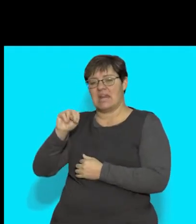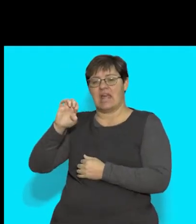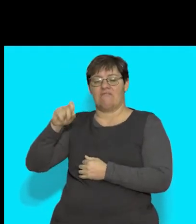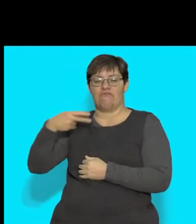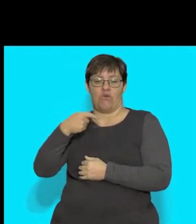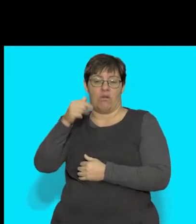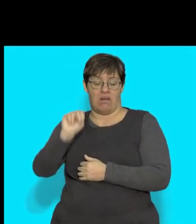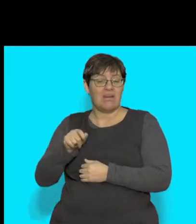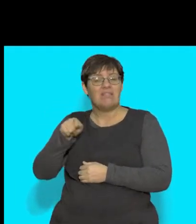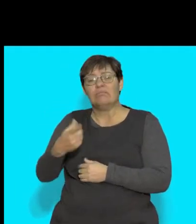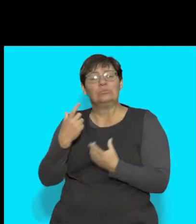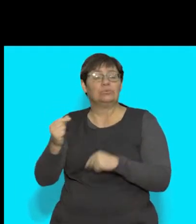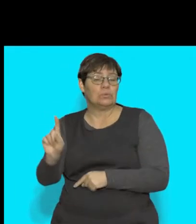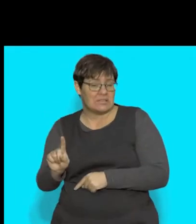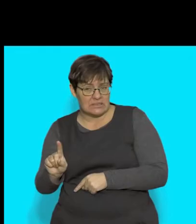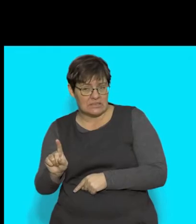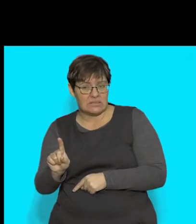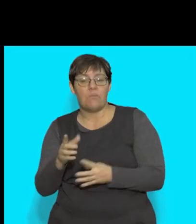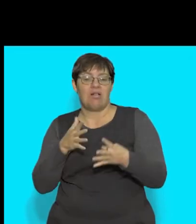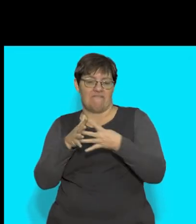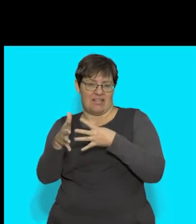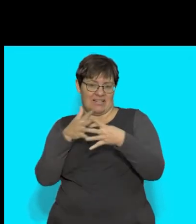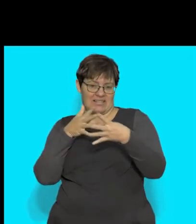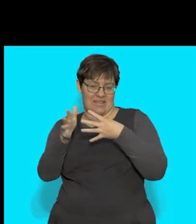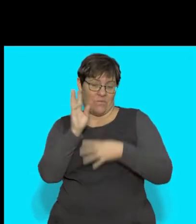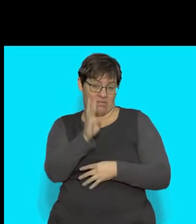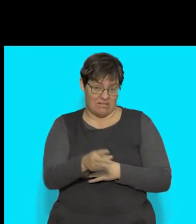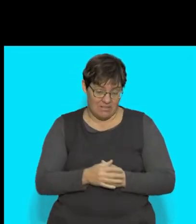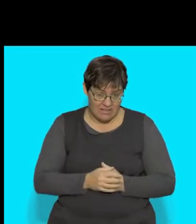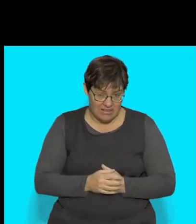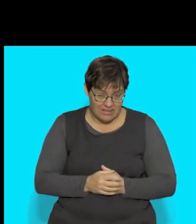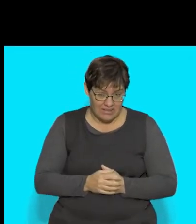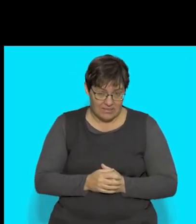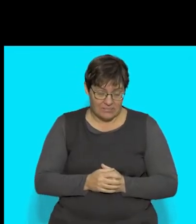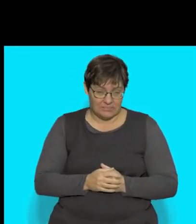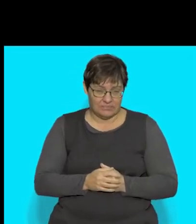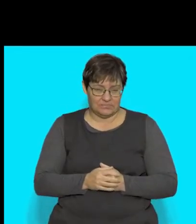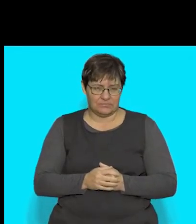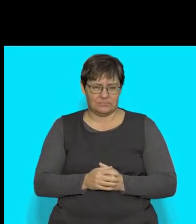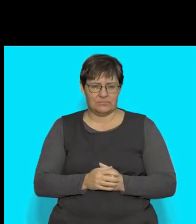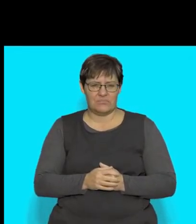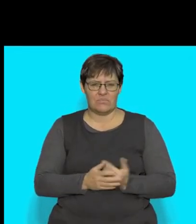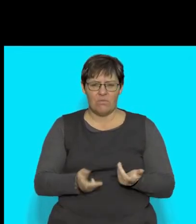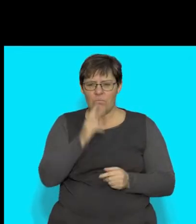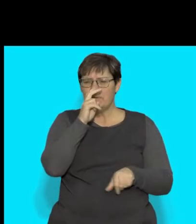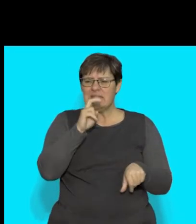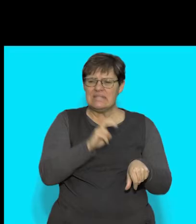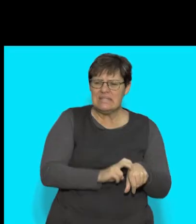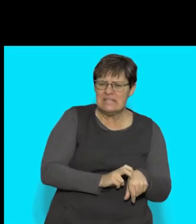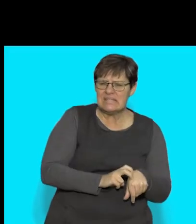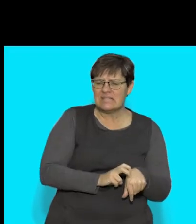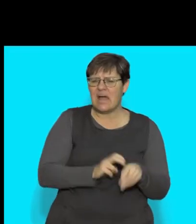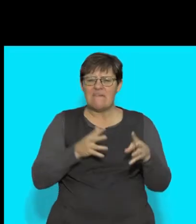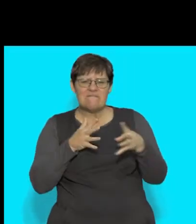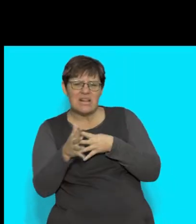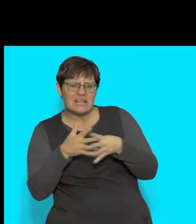because what is the nephron going to do? It's going to filter, okay? It's going to filter it. So I need to be